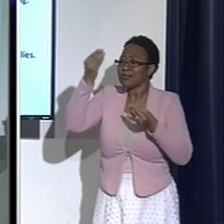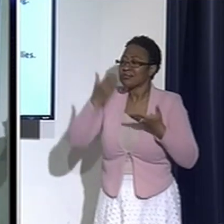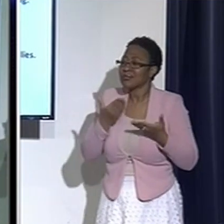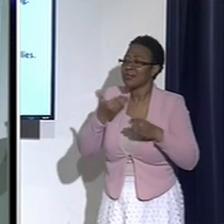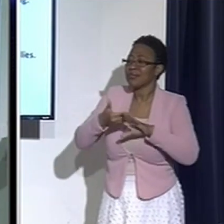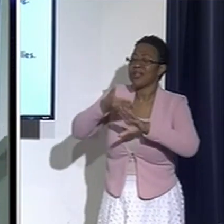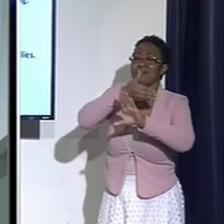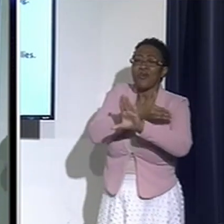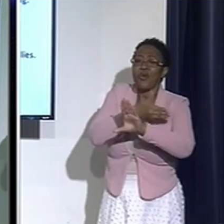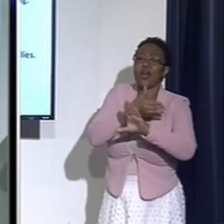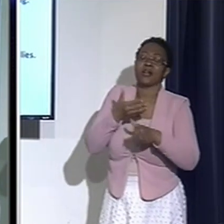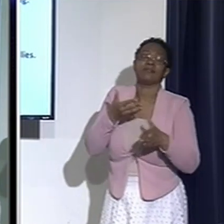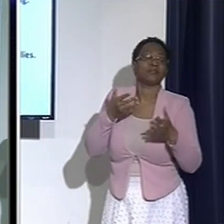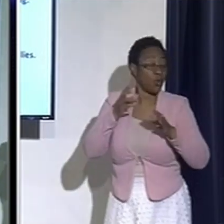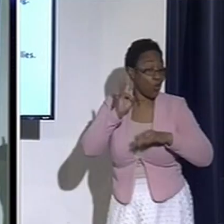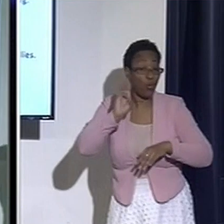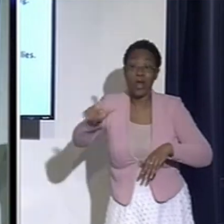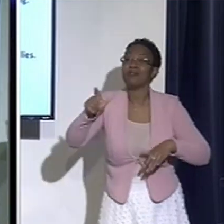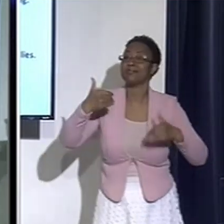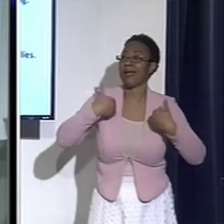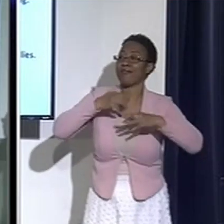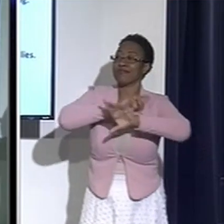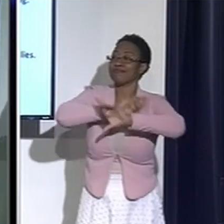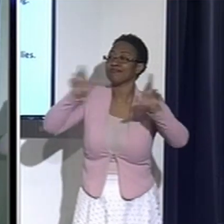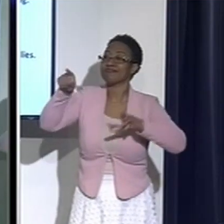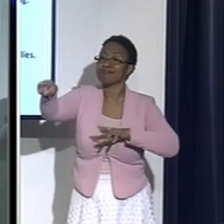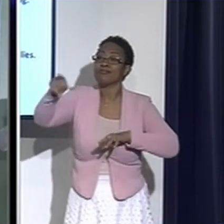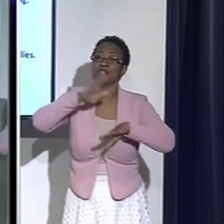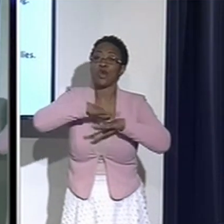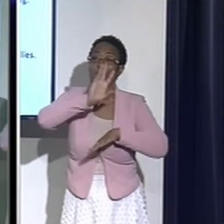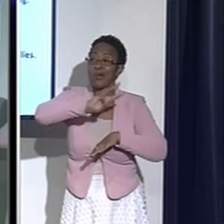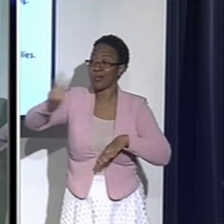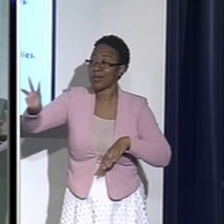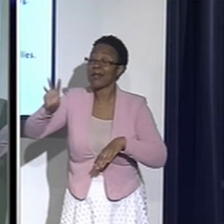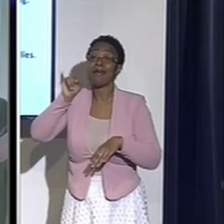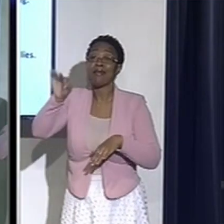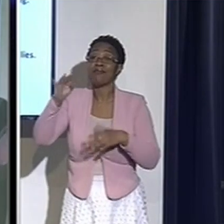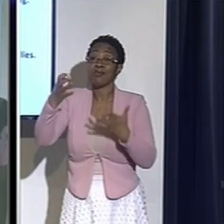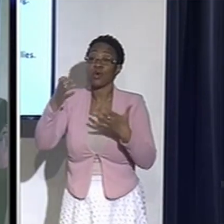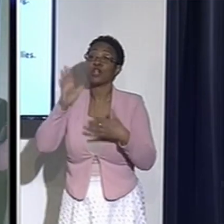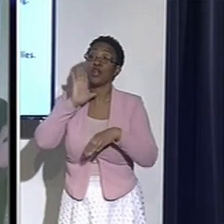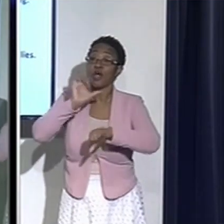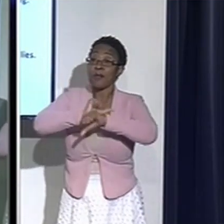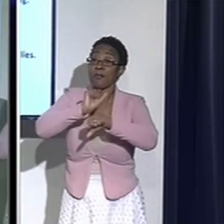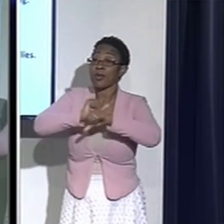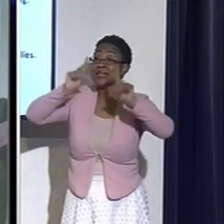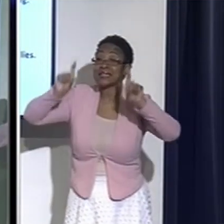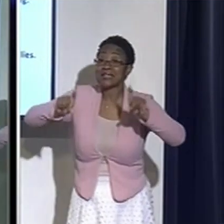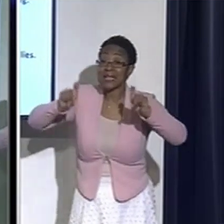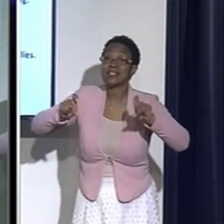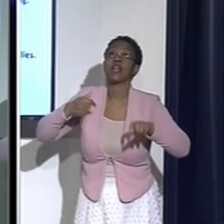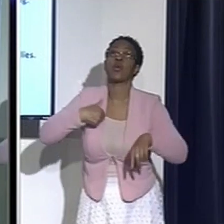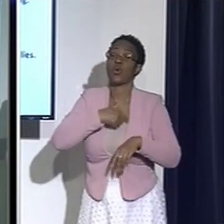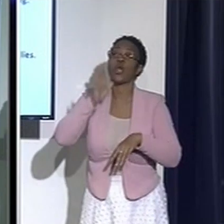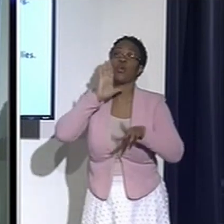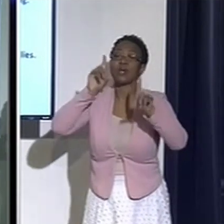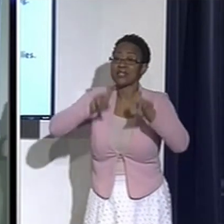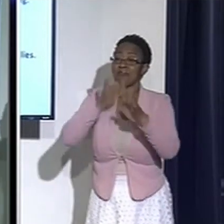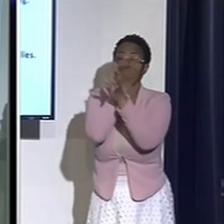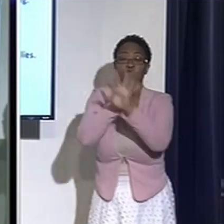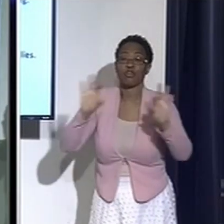me, this document is on our website, and if you want to get your employees tested, we will test them